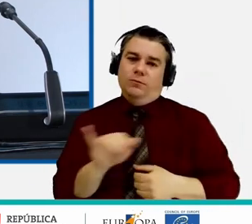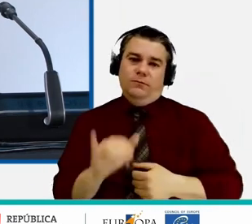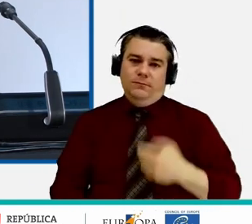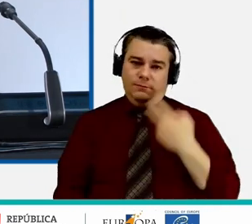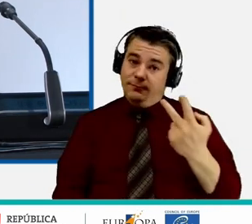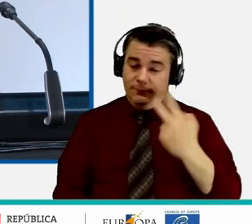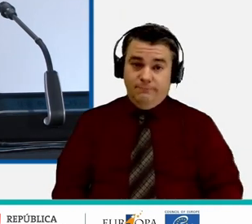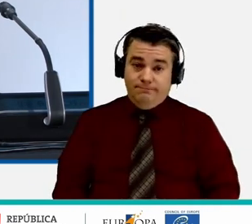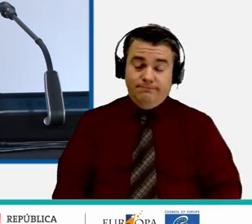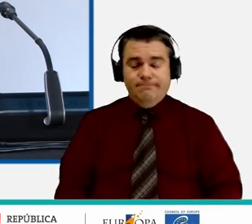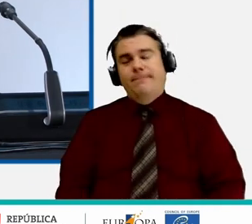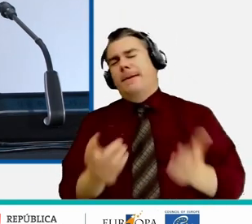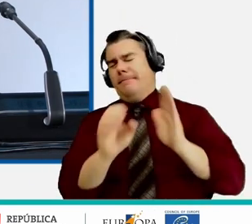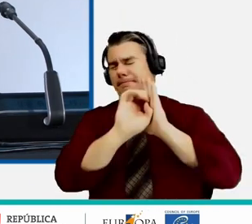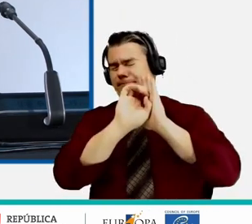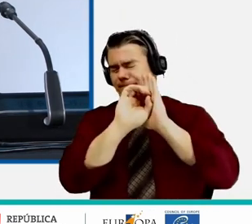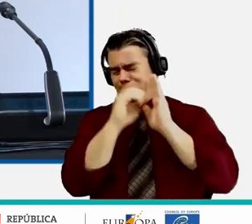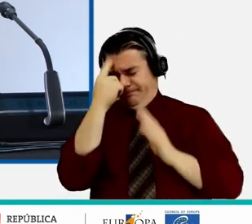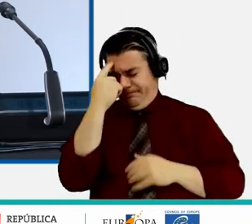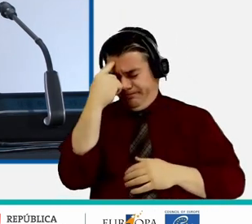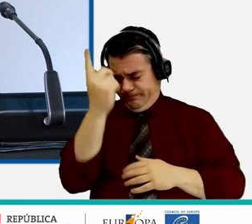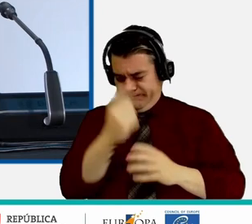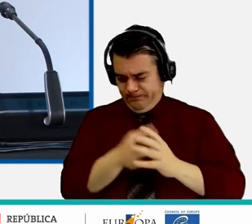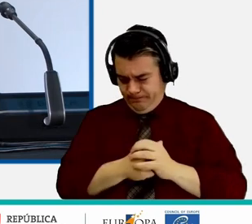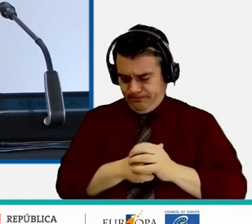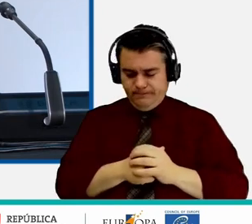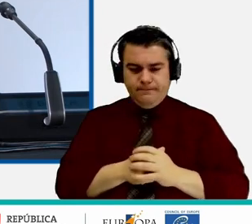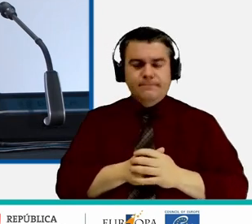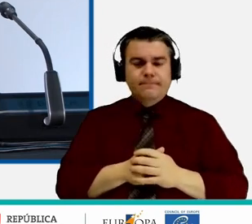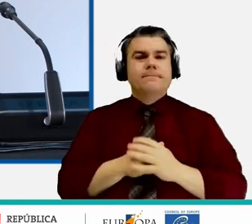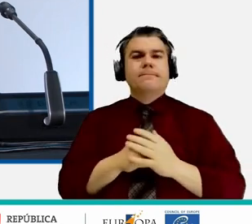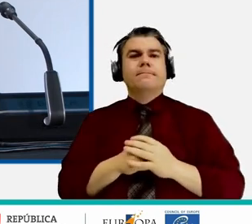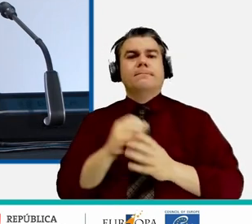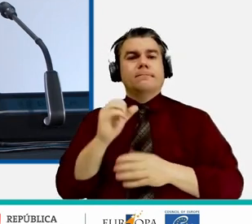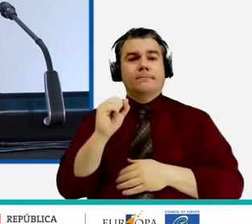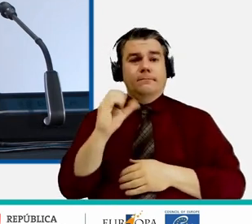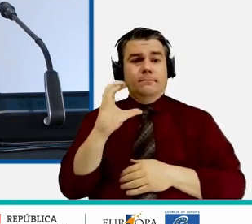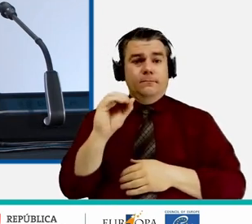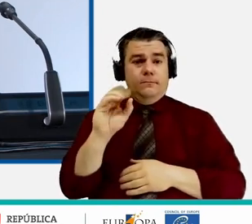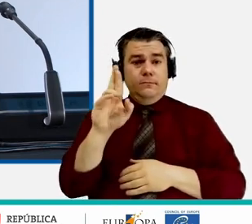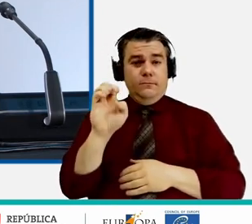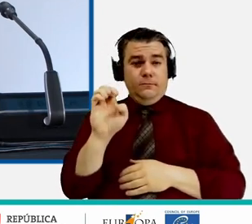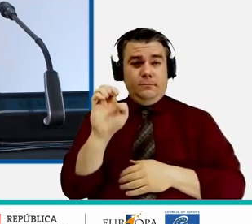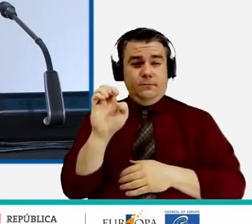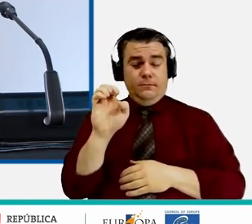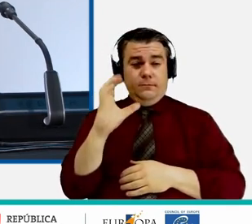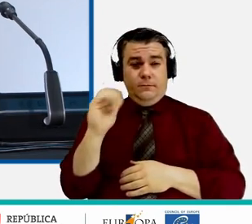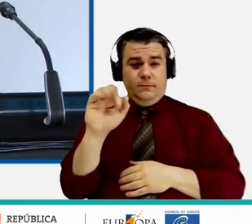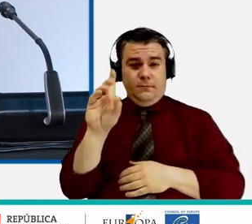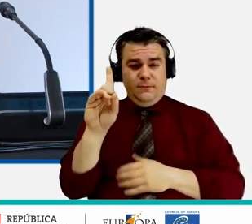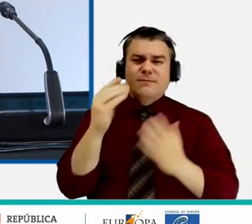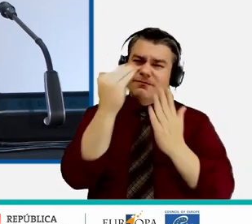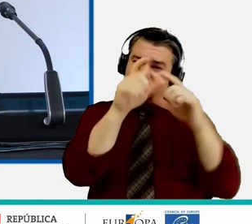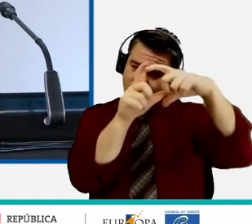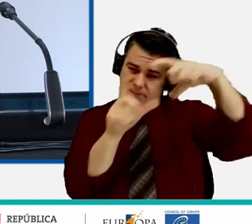for example, we completed the U-Score, the Disaster Resilience Scorecard in our municipality. It was very